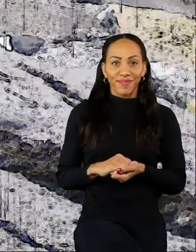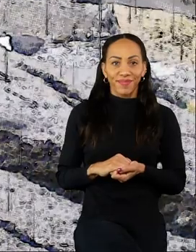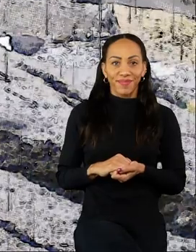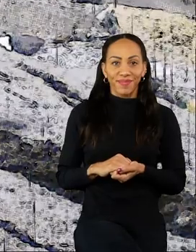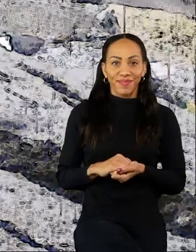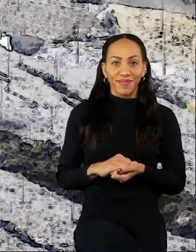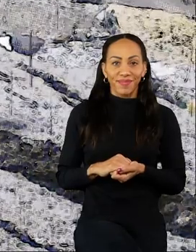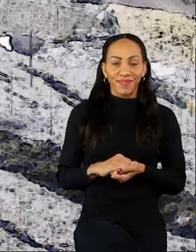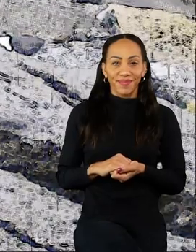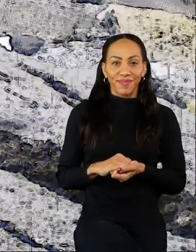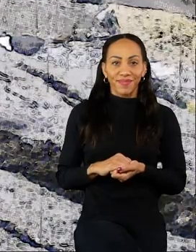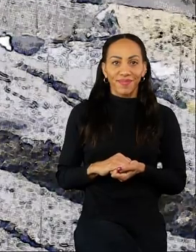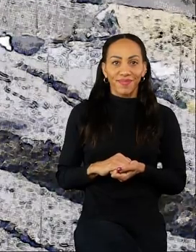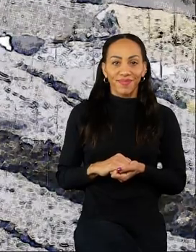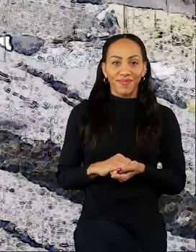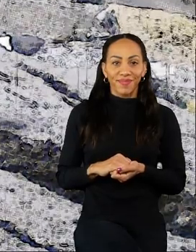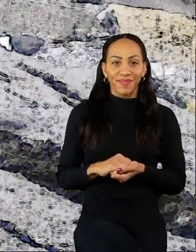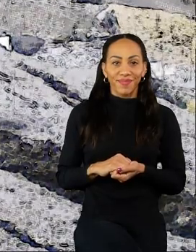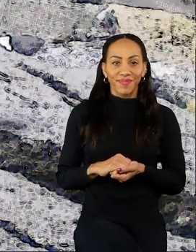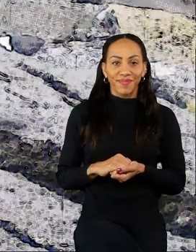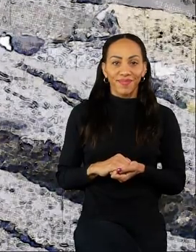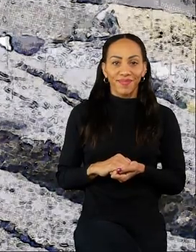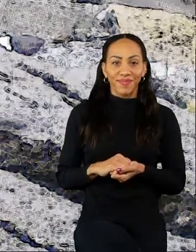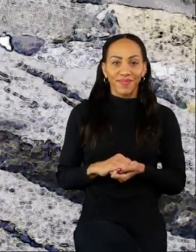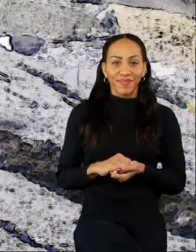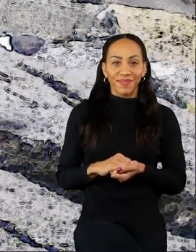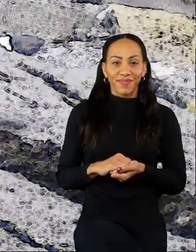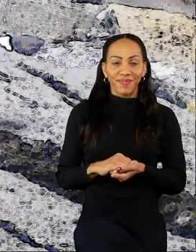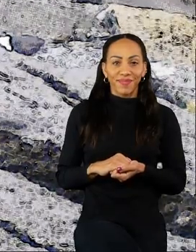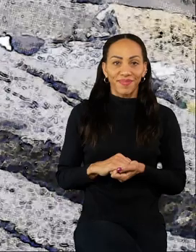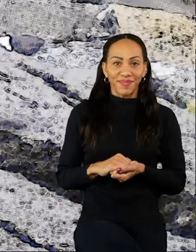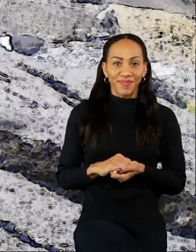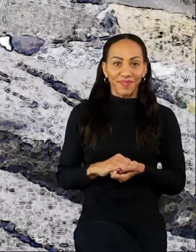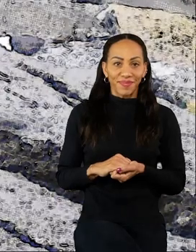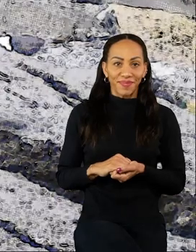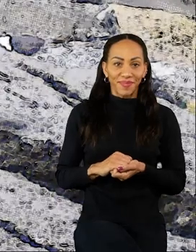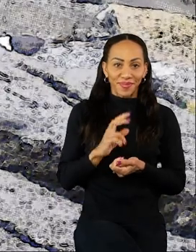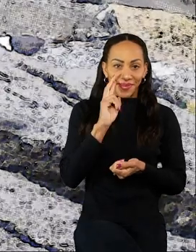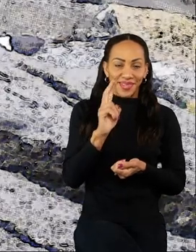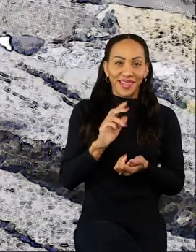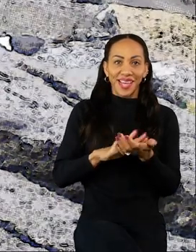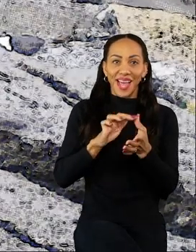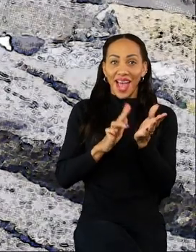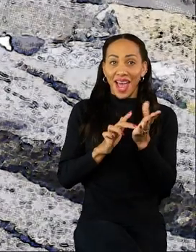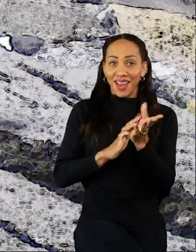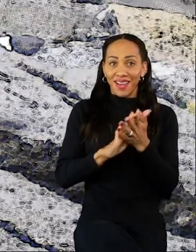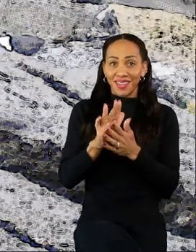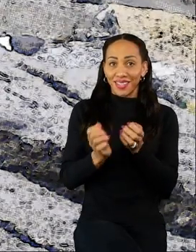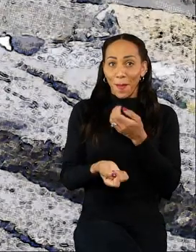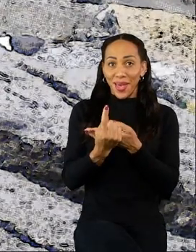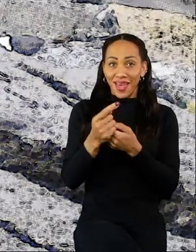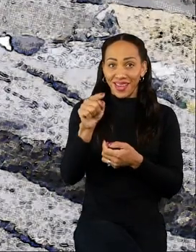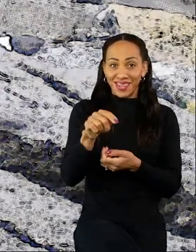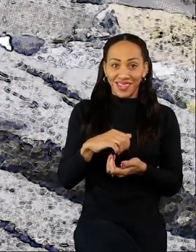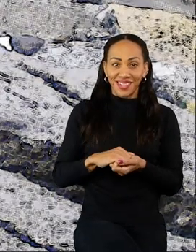There you are, you see. And it's just appearing behind you. Yes, keep finding it. So even the screen is done with